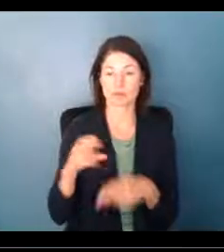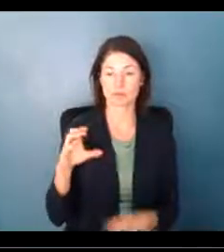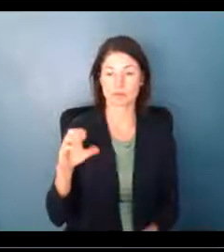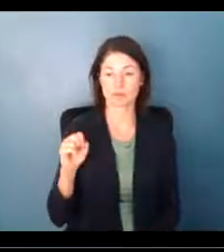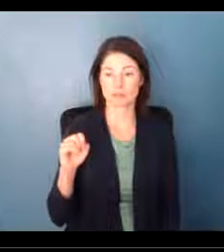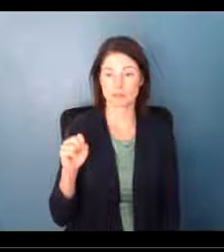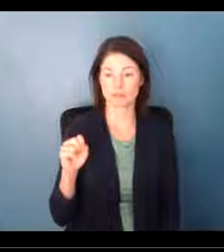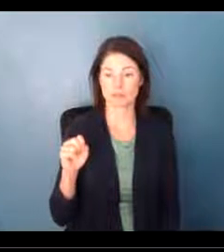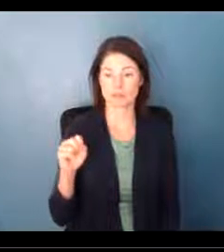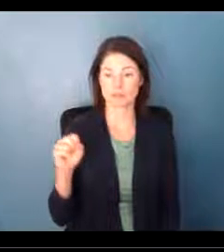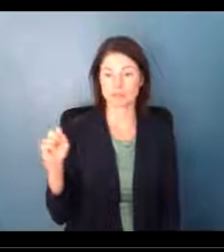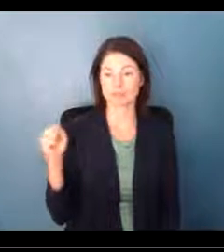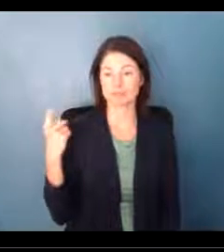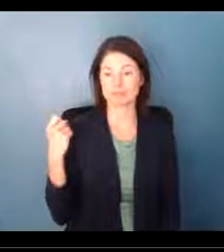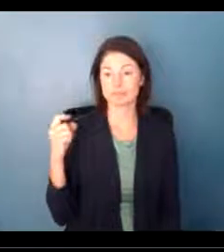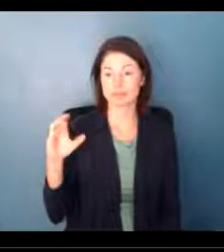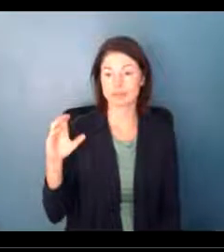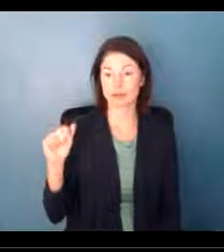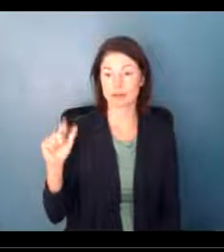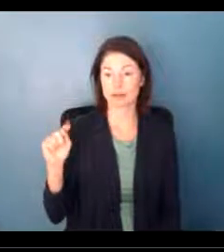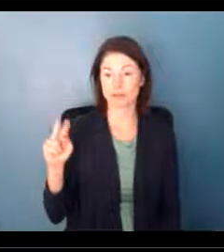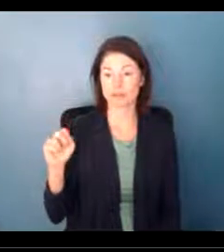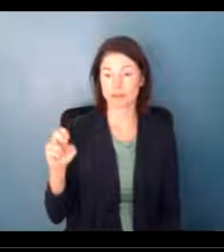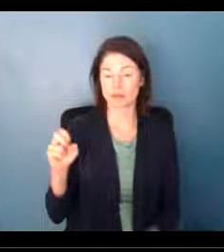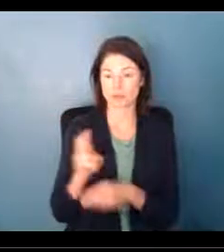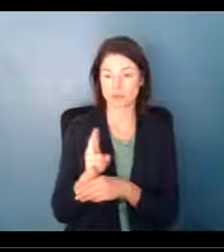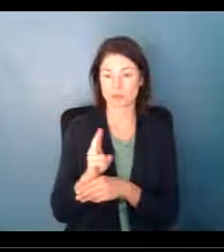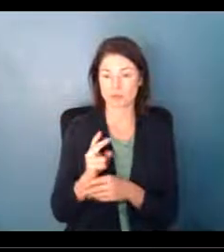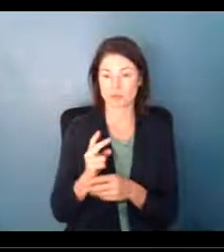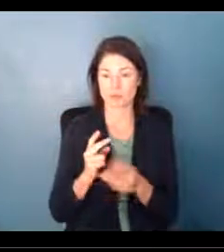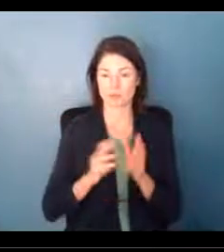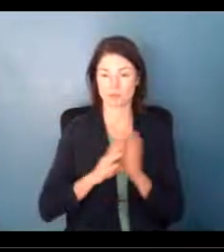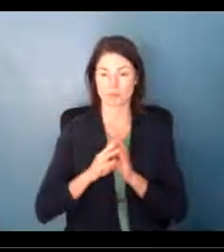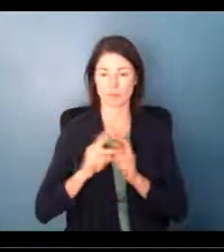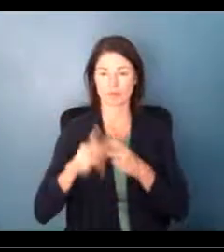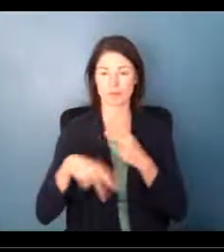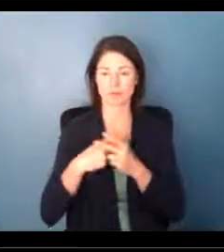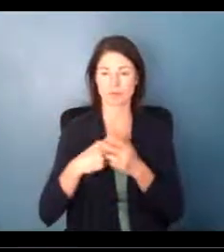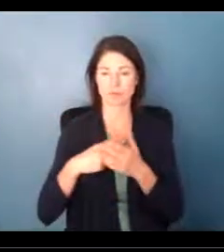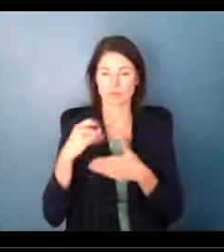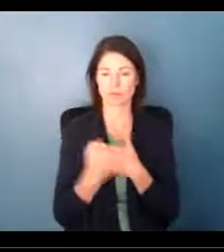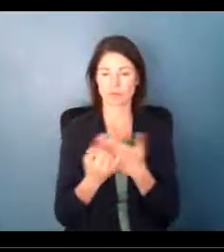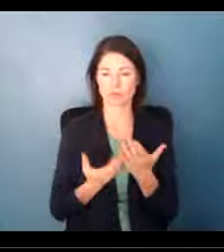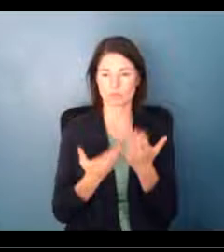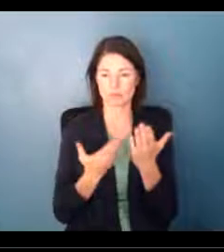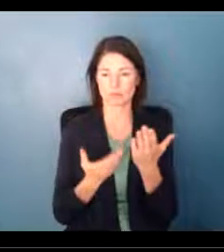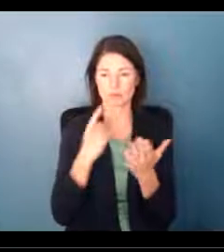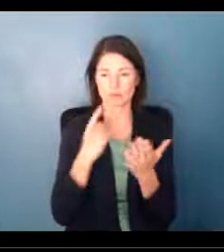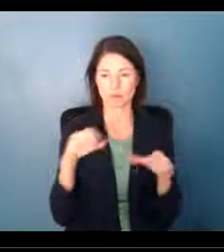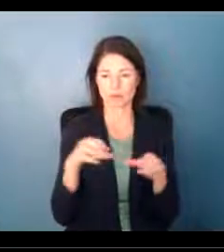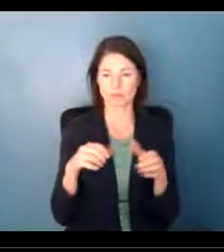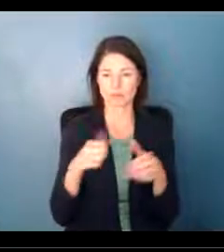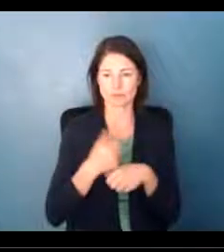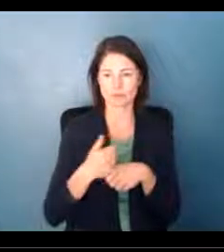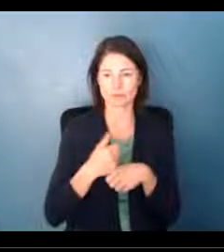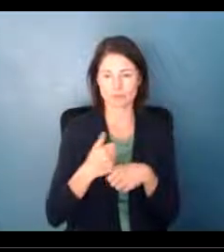to evaluate the types of projects that it wants to submit for the Active Transportation Program Cycle